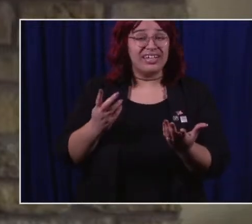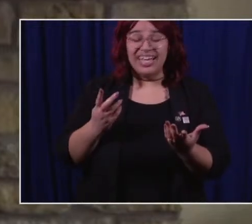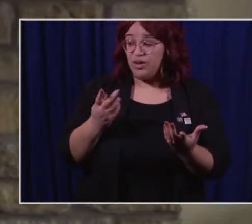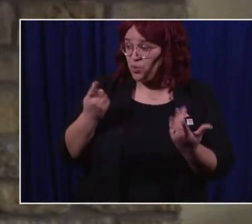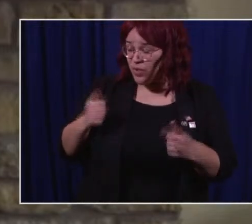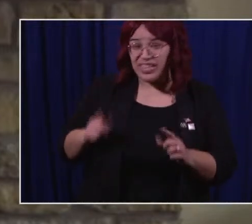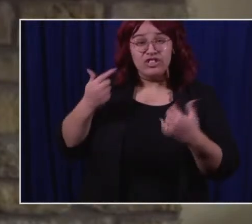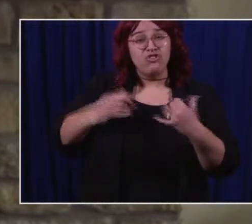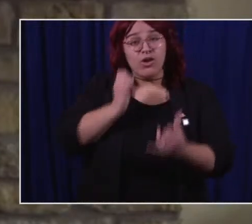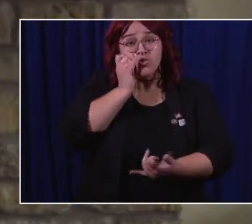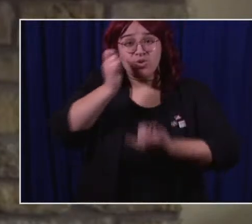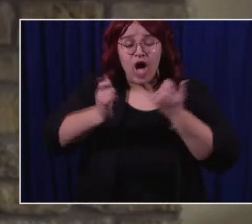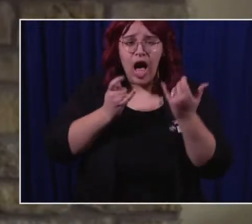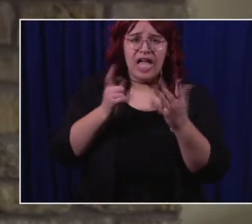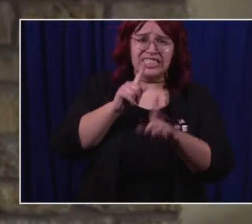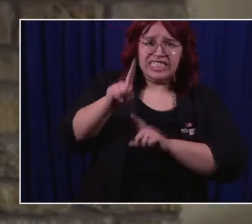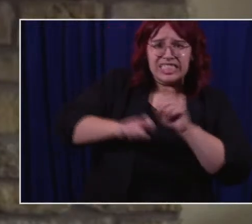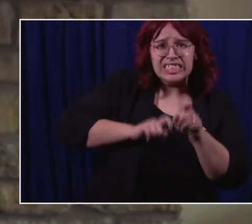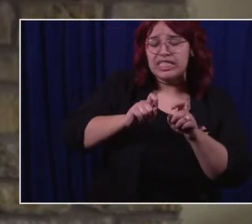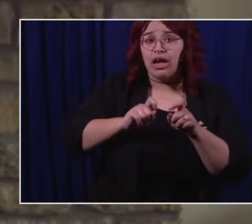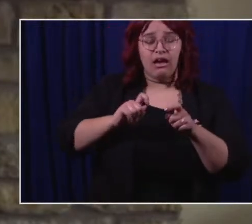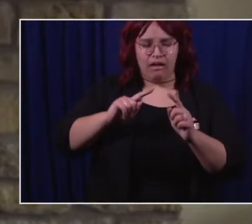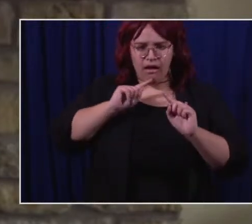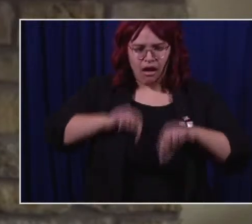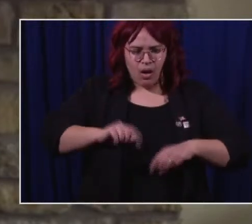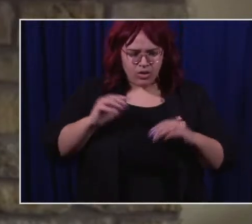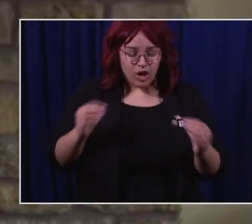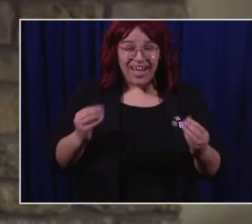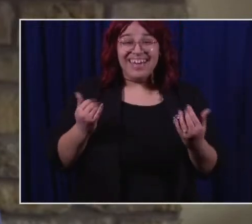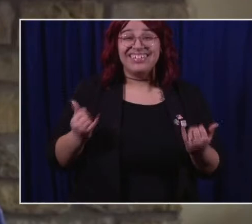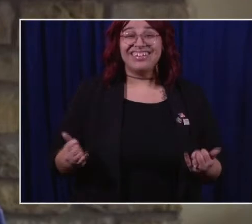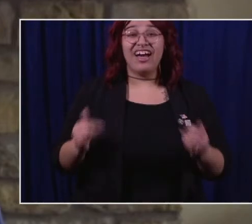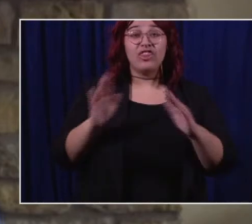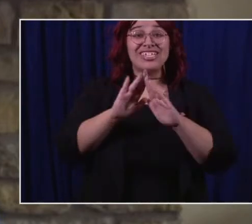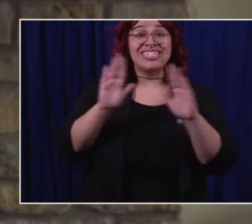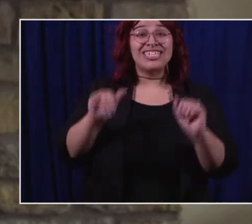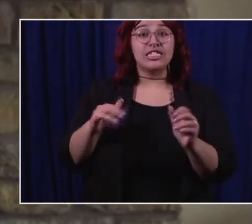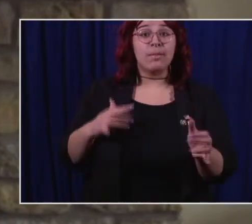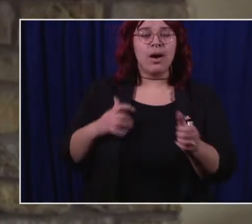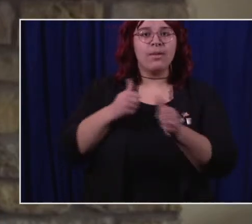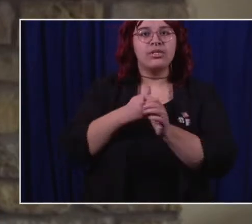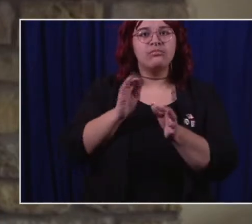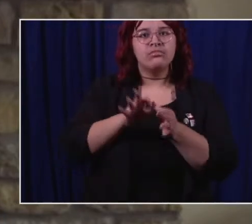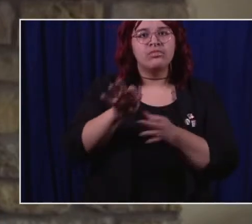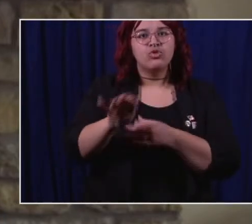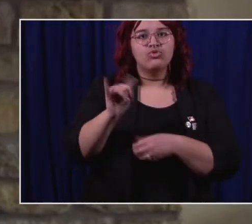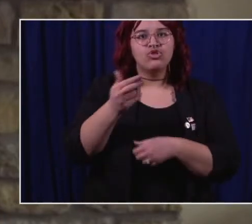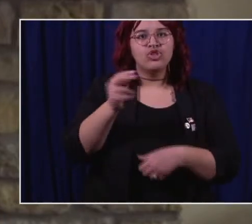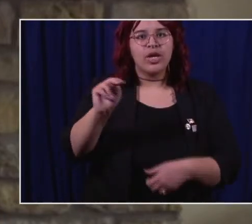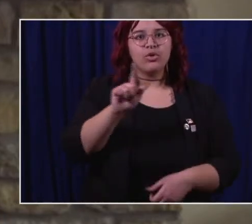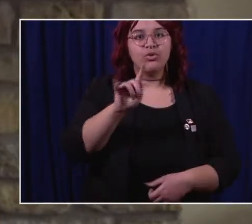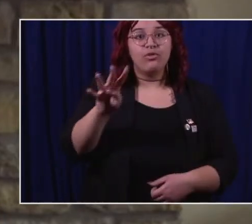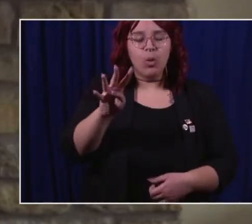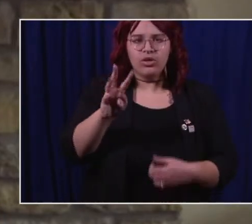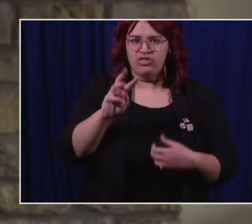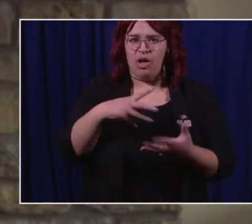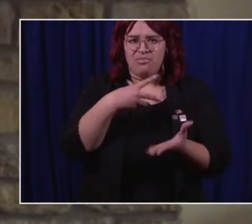can't get their questions answered? And now that system updates will be complete on January 31st, when can people expect their money?